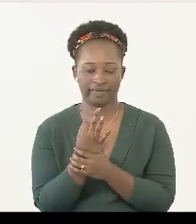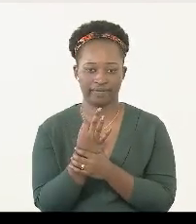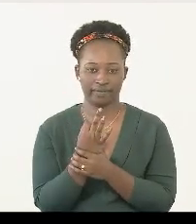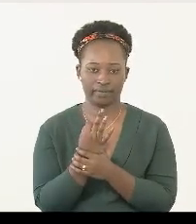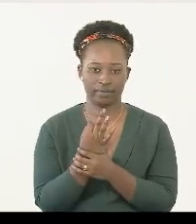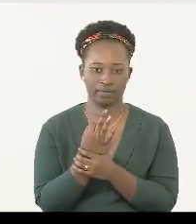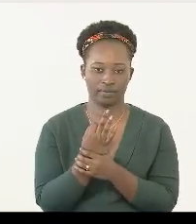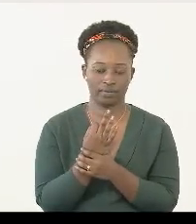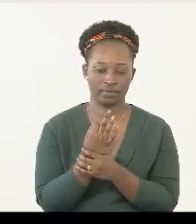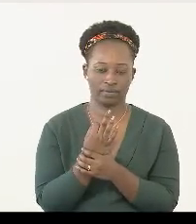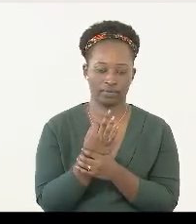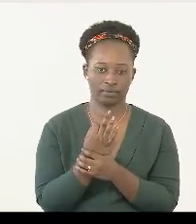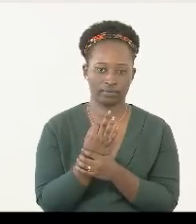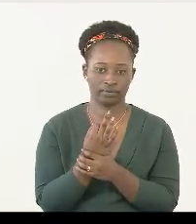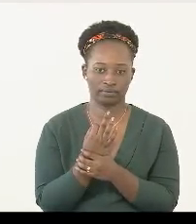to of.